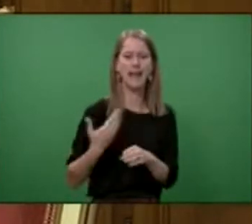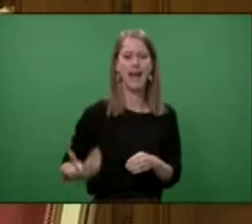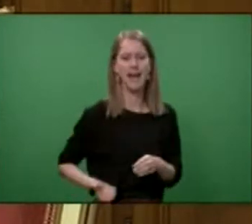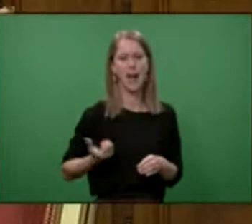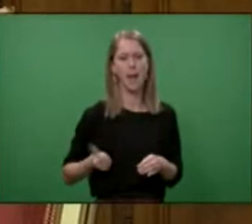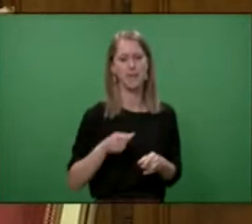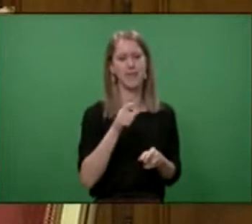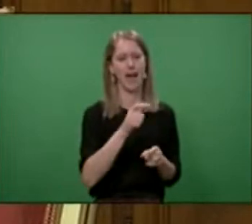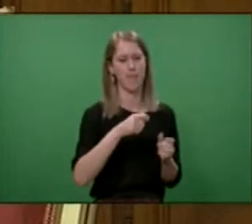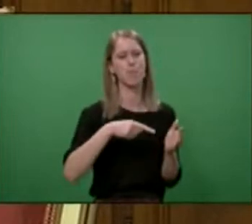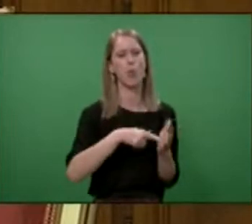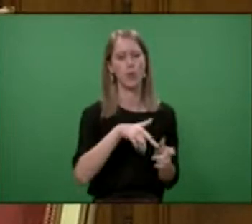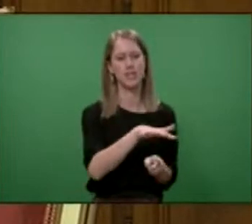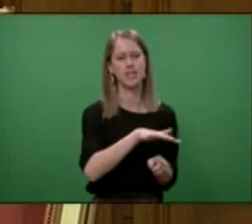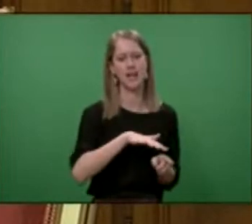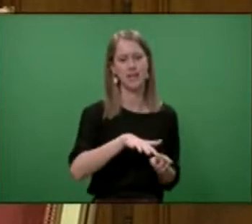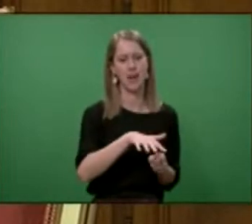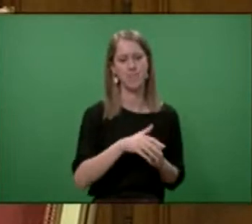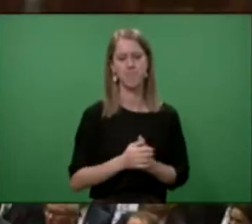important sector.